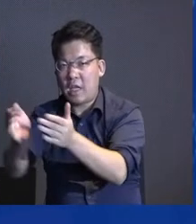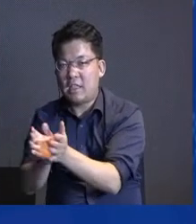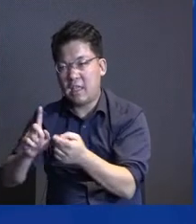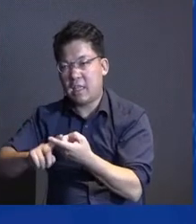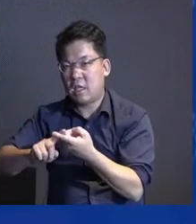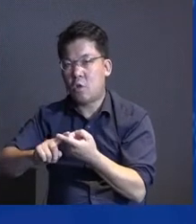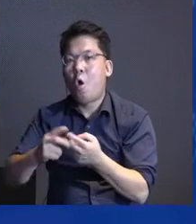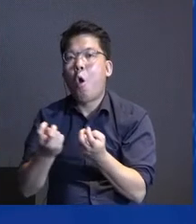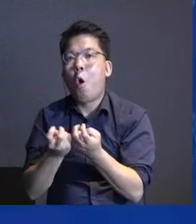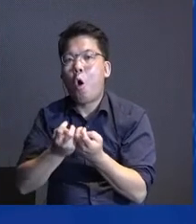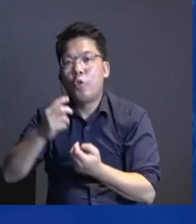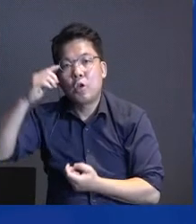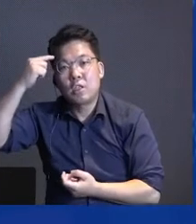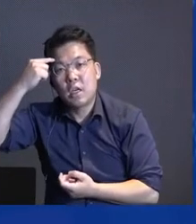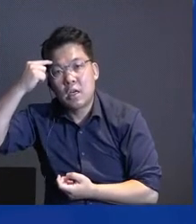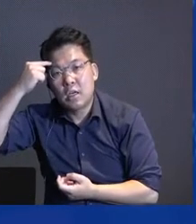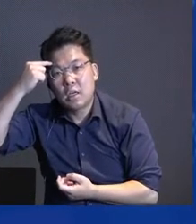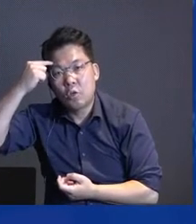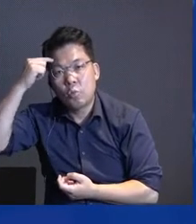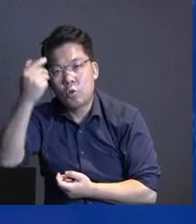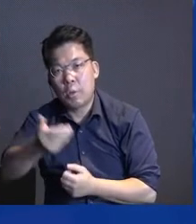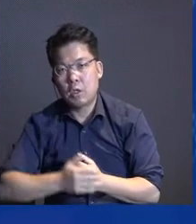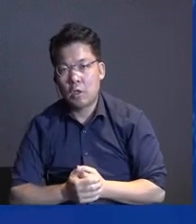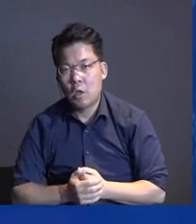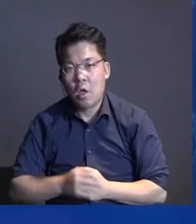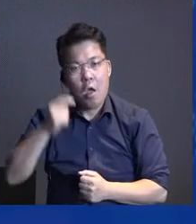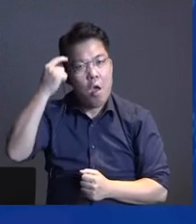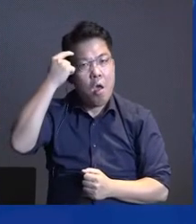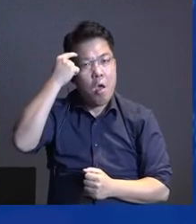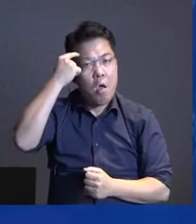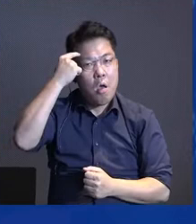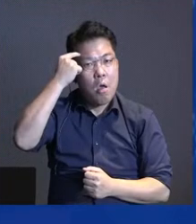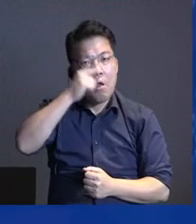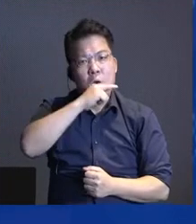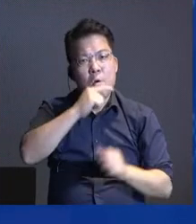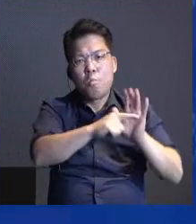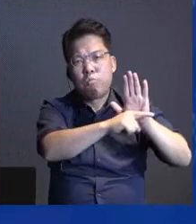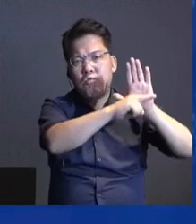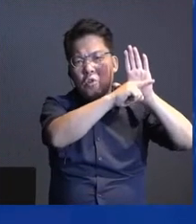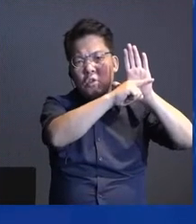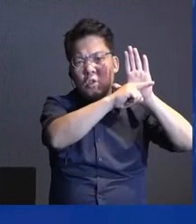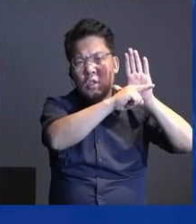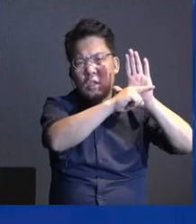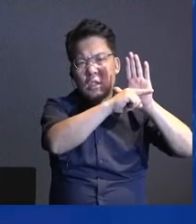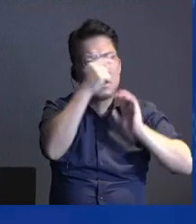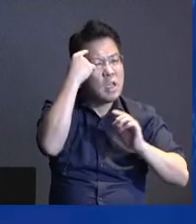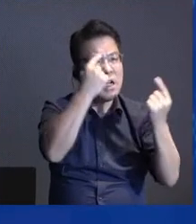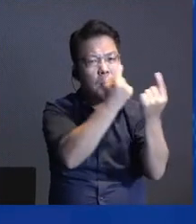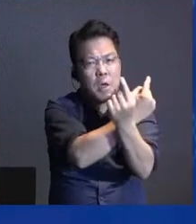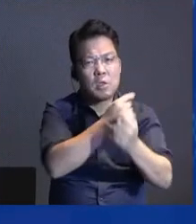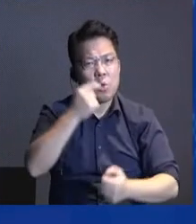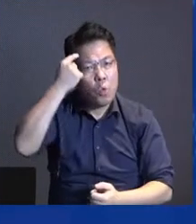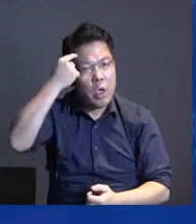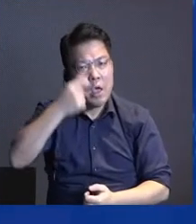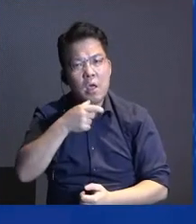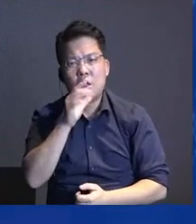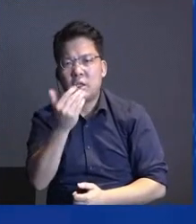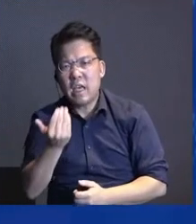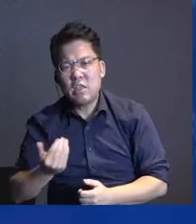as stubborn, selfish, and helpless has changed. A bright smile looks